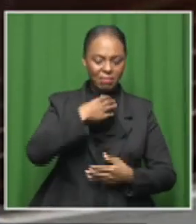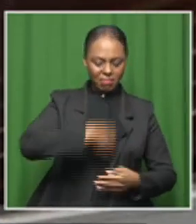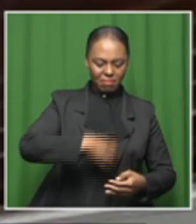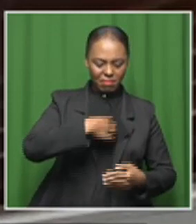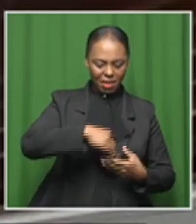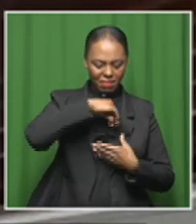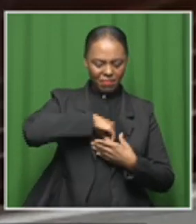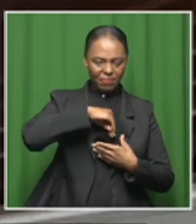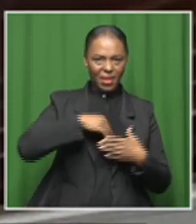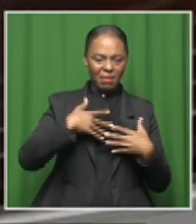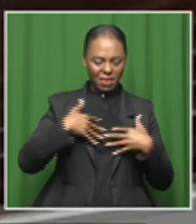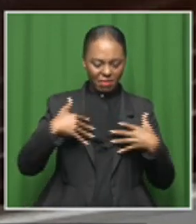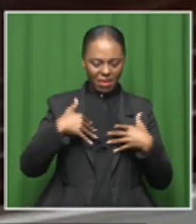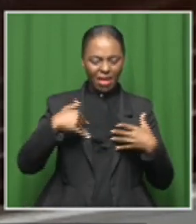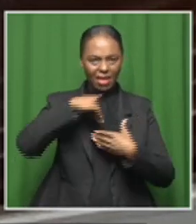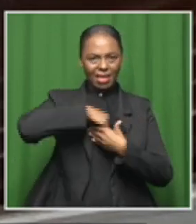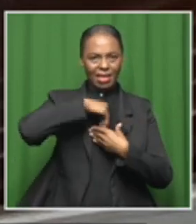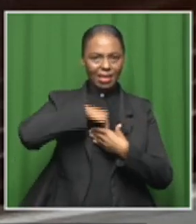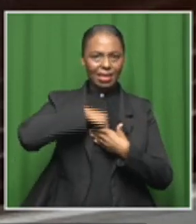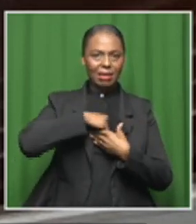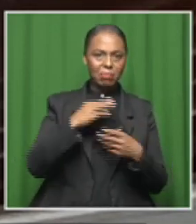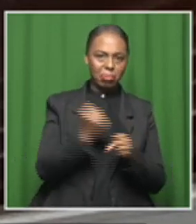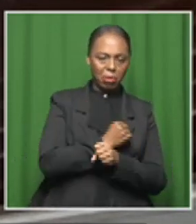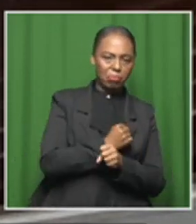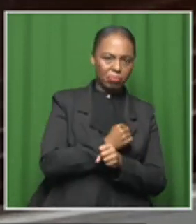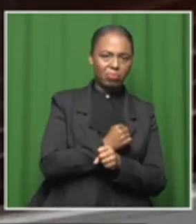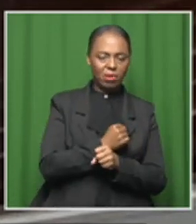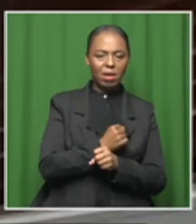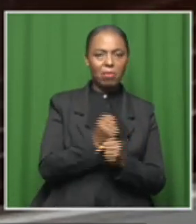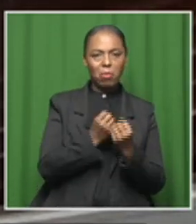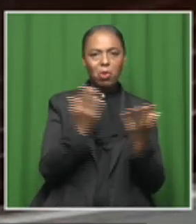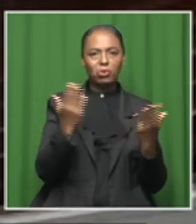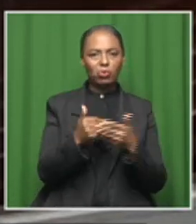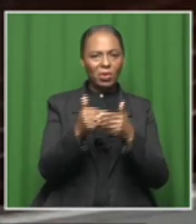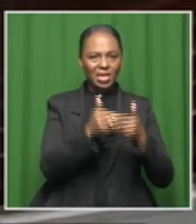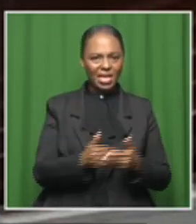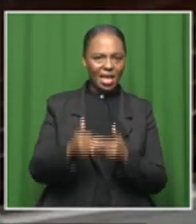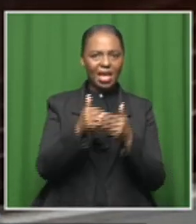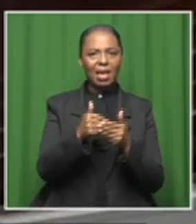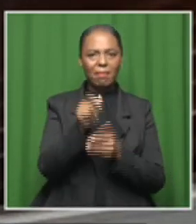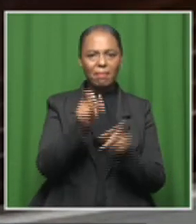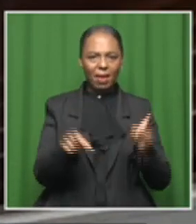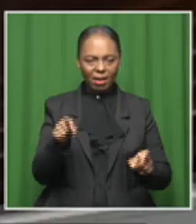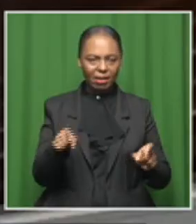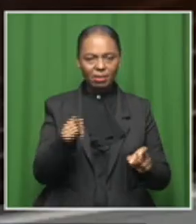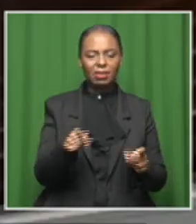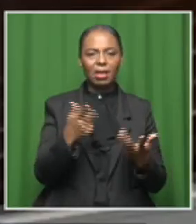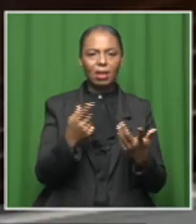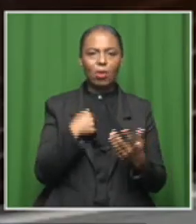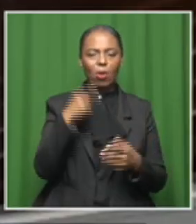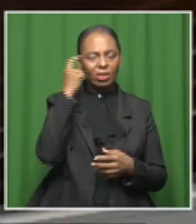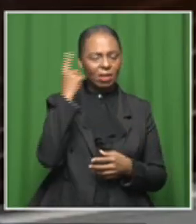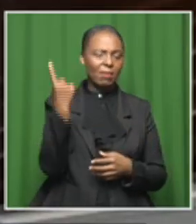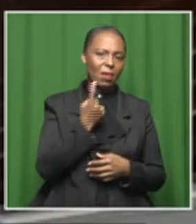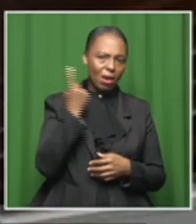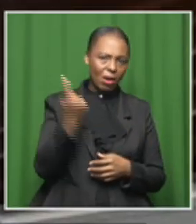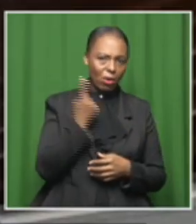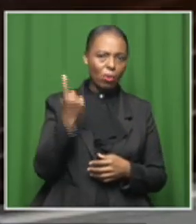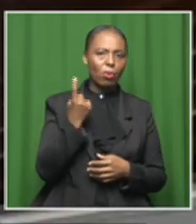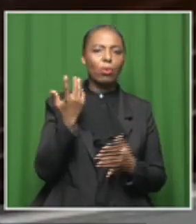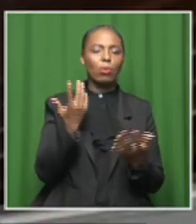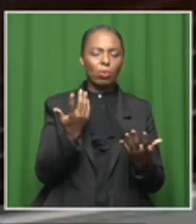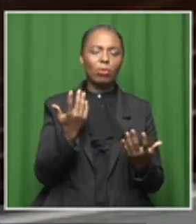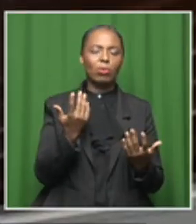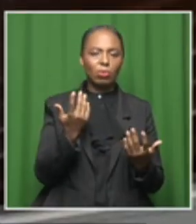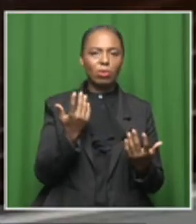same. And most important for guardians and for caregivers, for oneself, if one's living alone, is to recognize